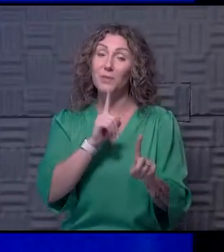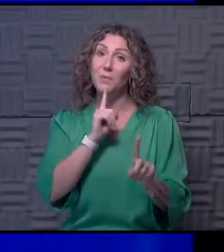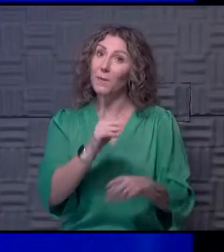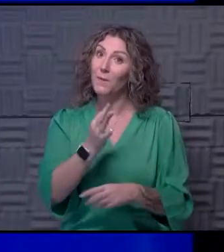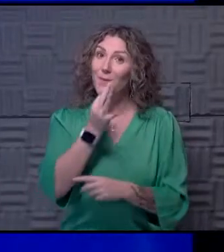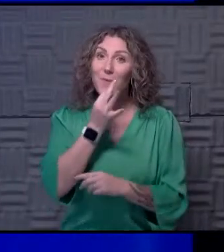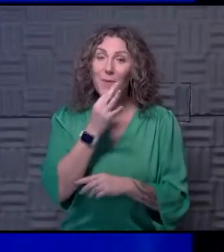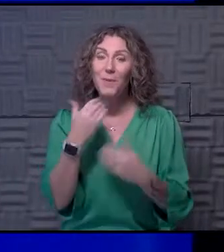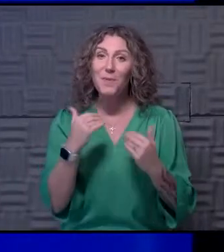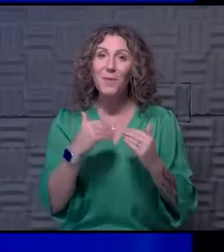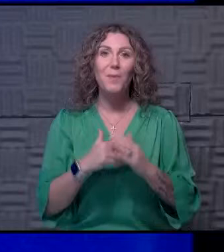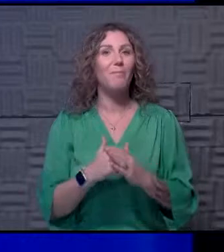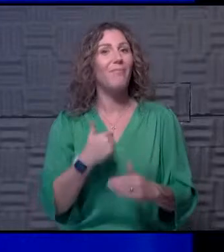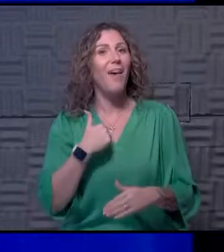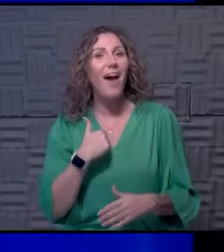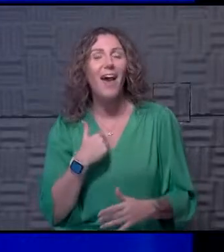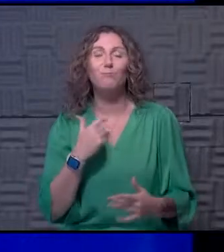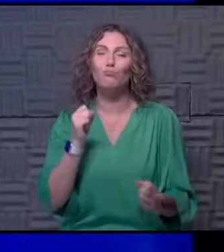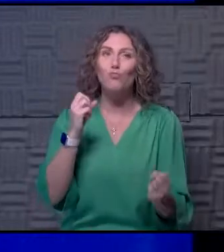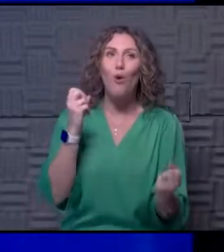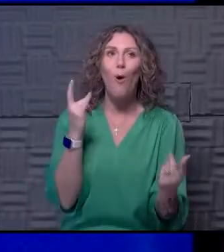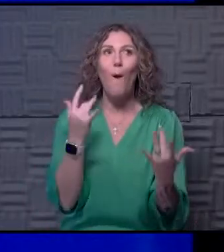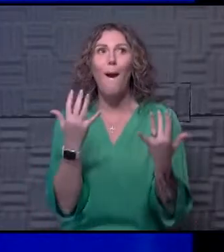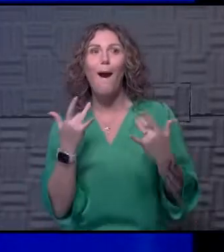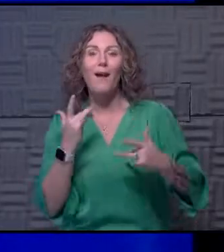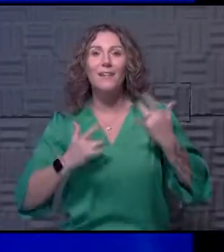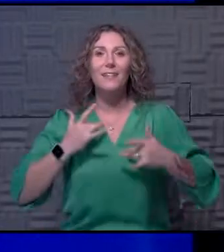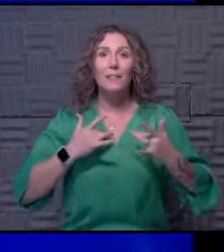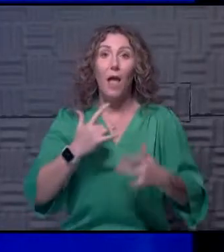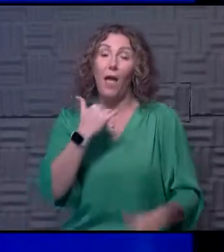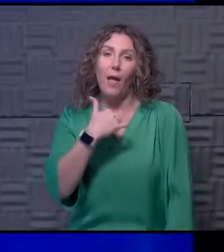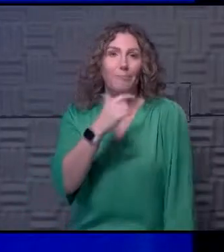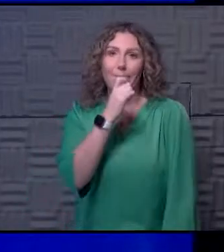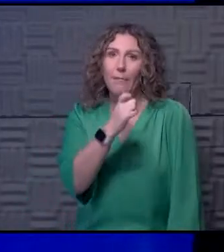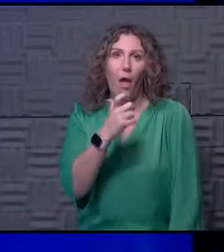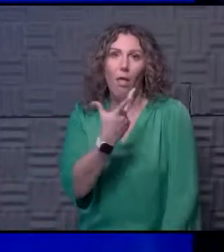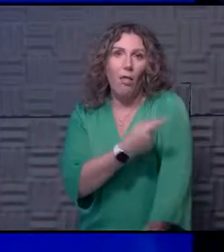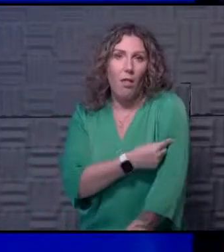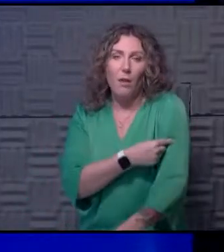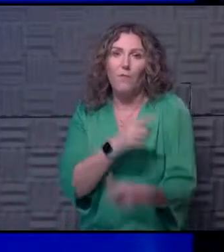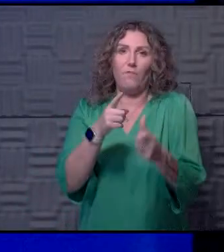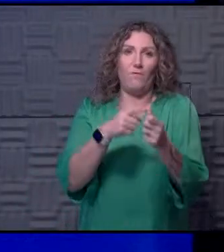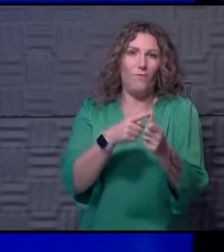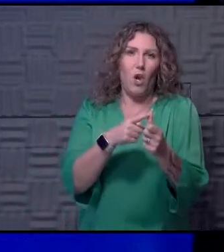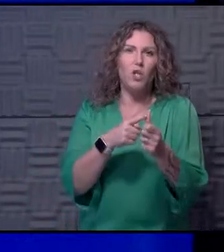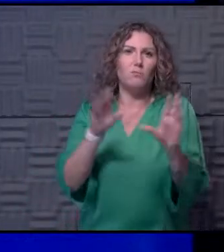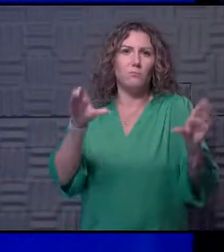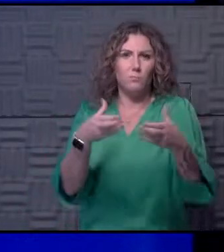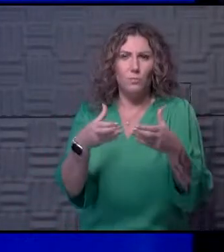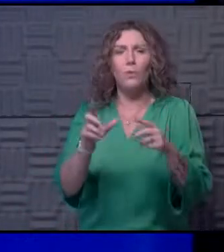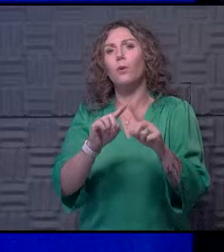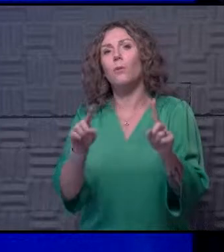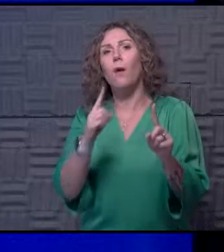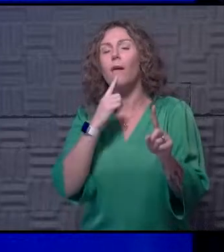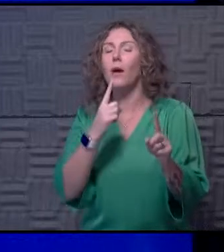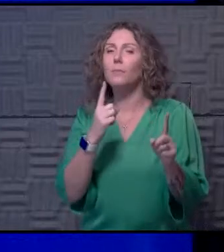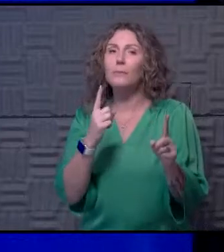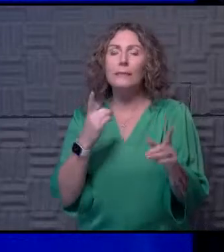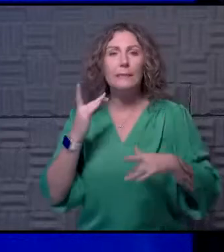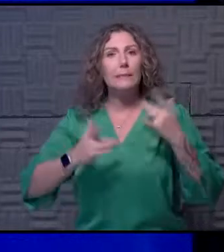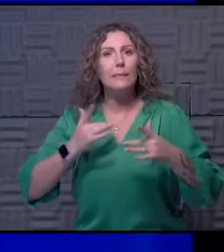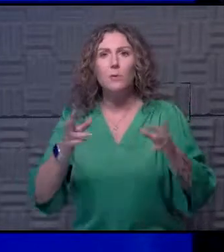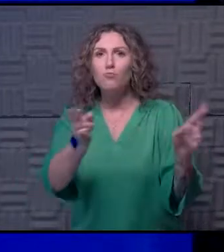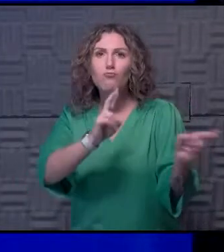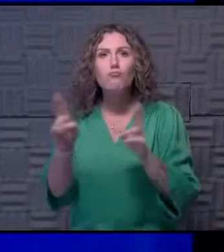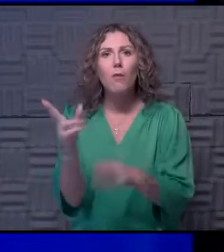tell you what, I can't wait. I'm not going to be getting it because I'm not first in line, but I can't wait for the moment we start giving